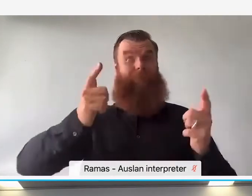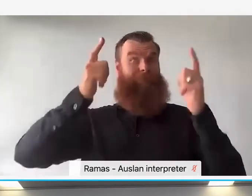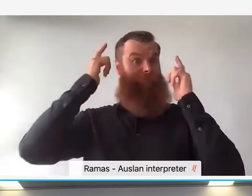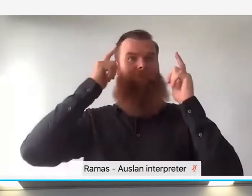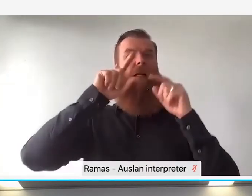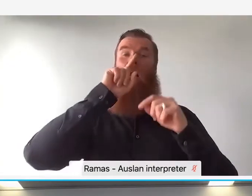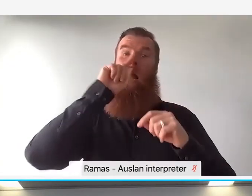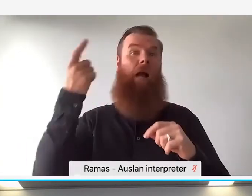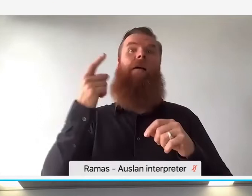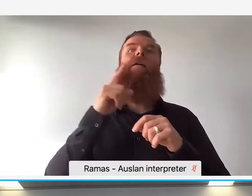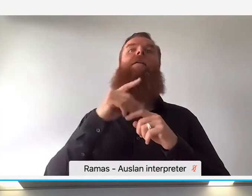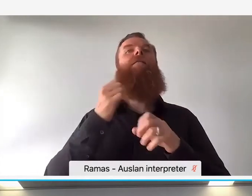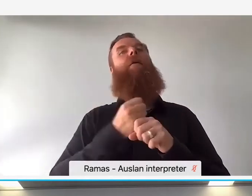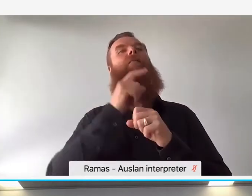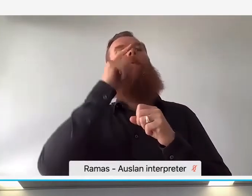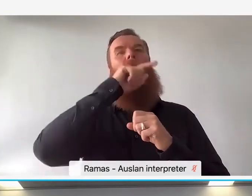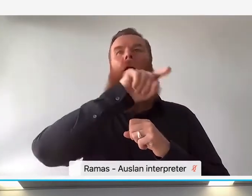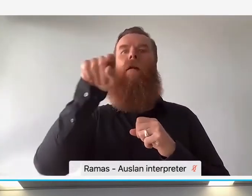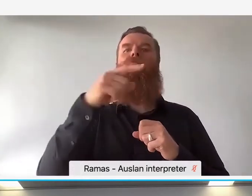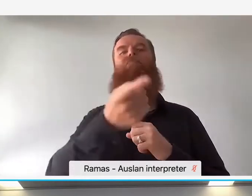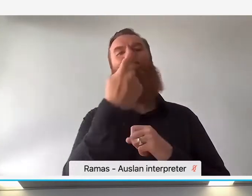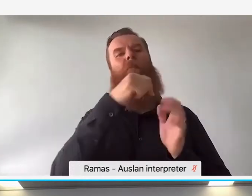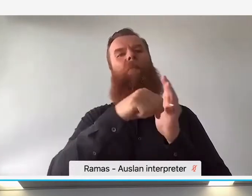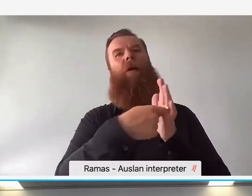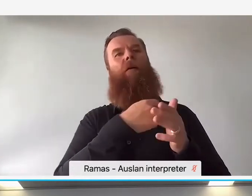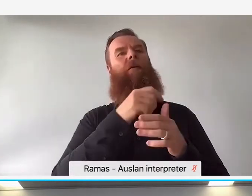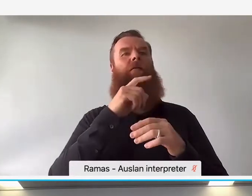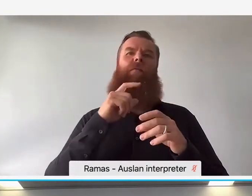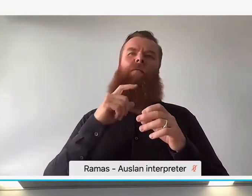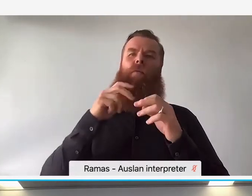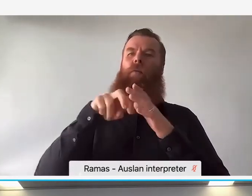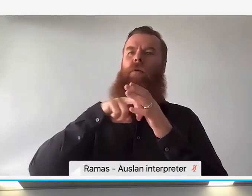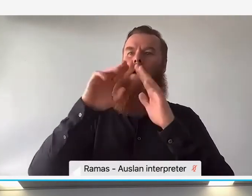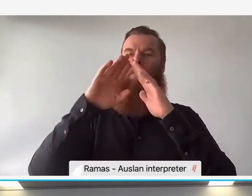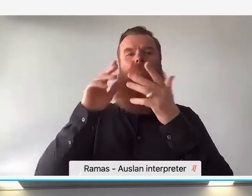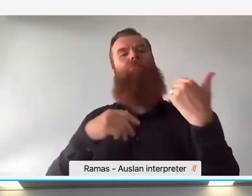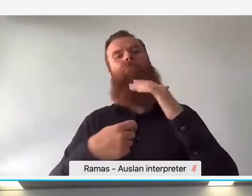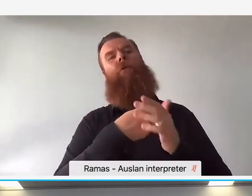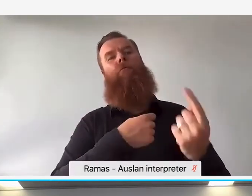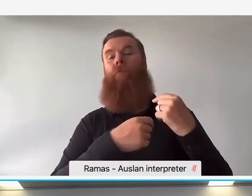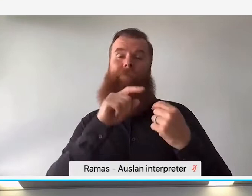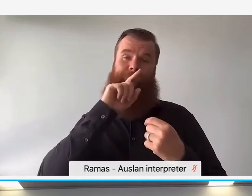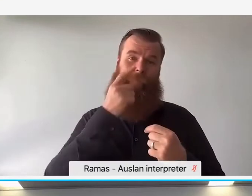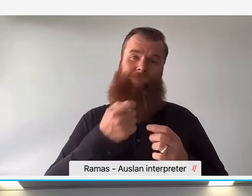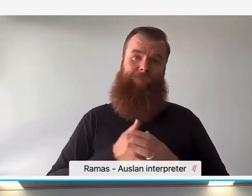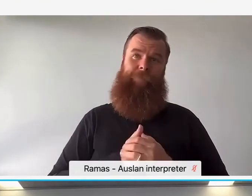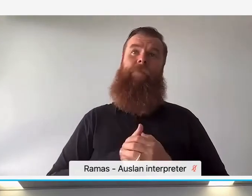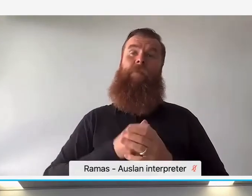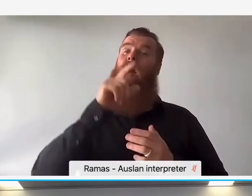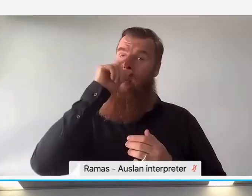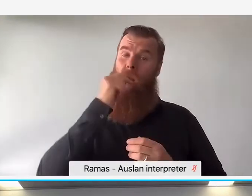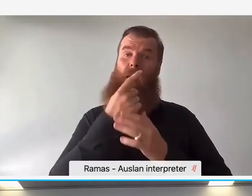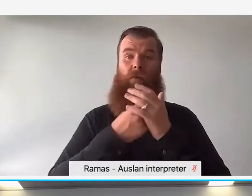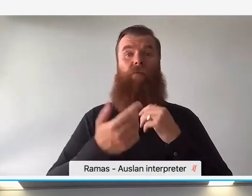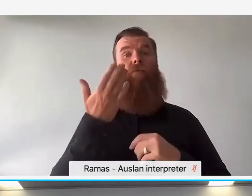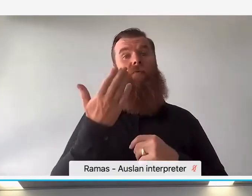some countries where commercial flights are still limited, you can only charge a flat price for the international ticket. This is just to even